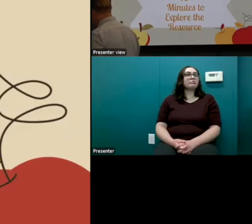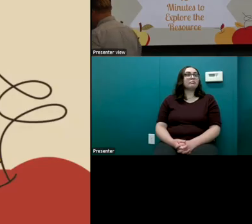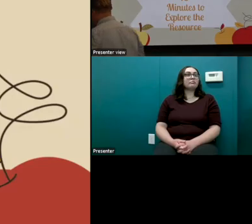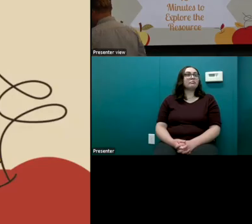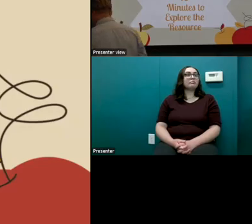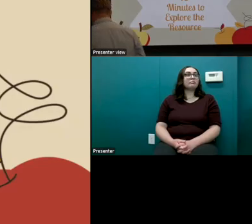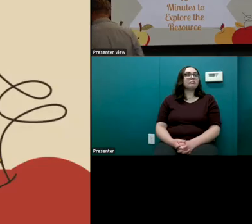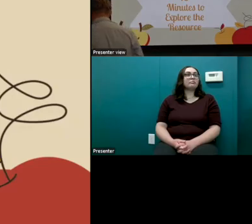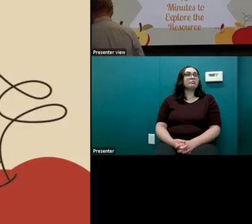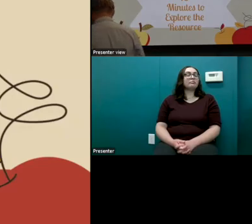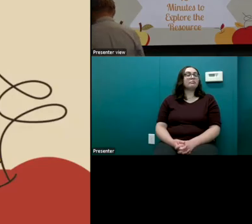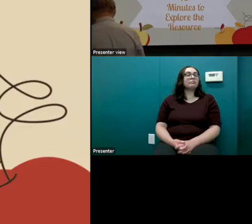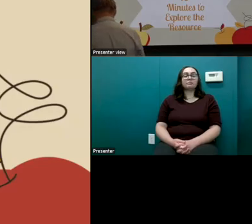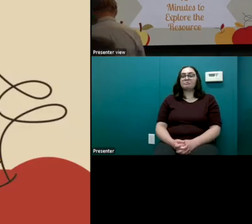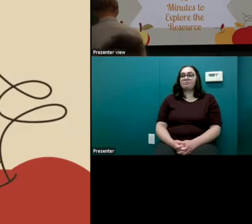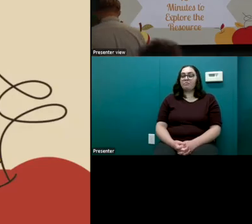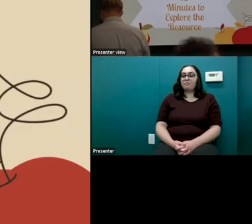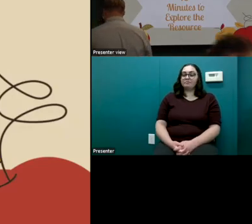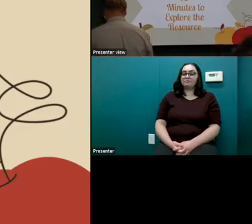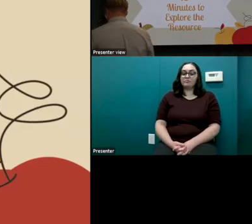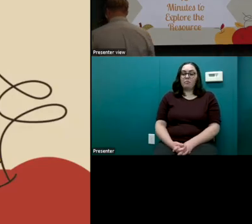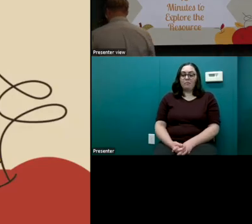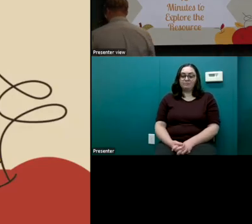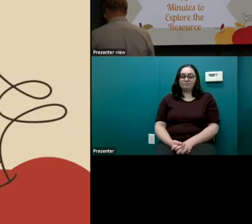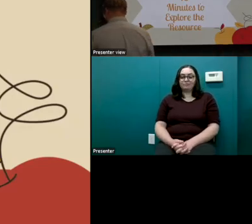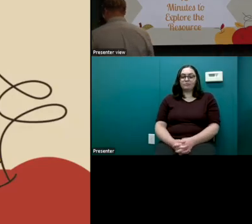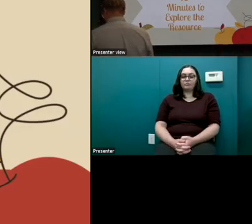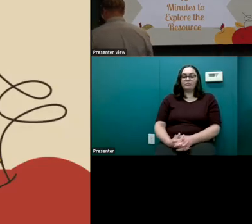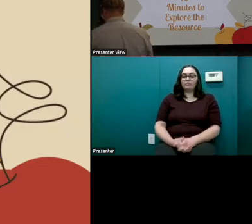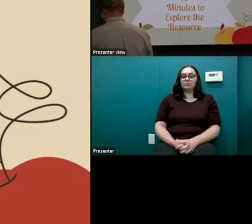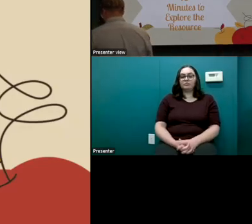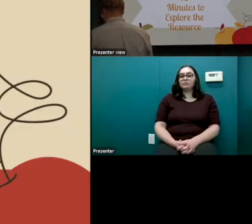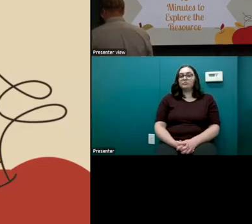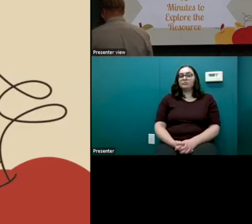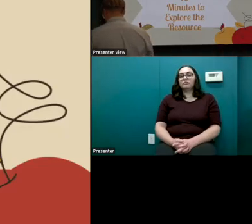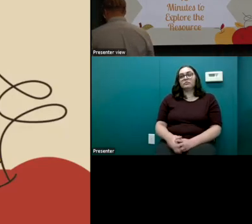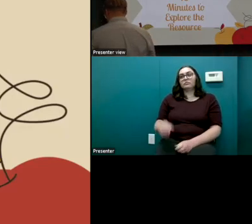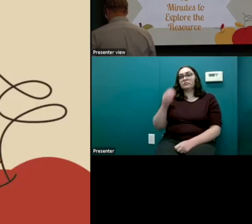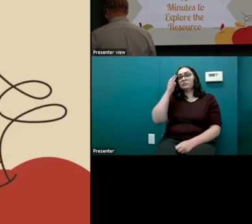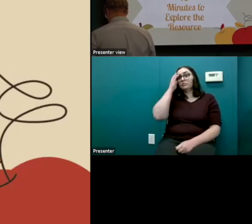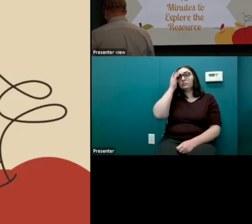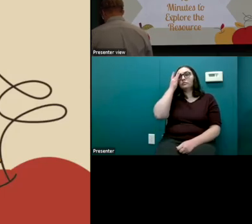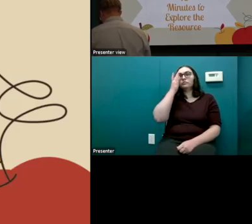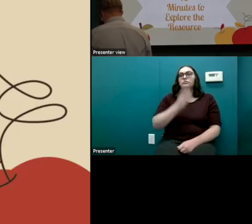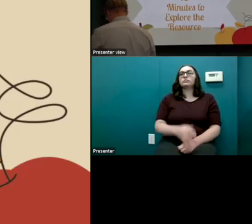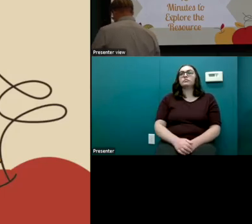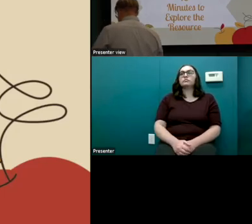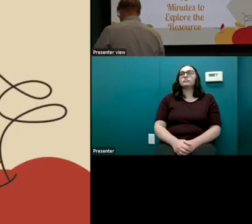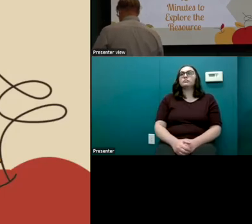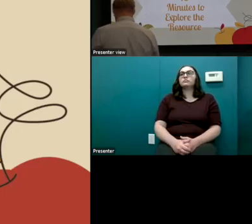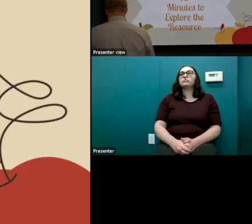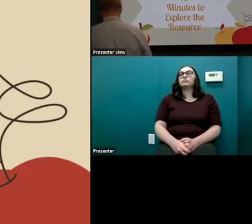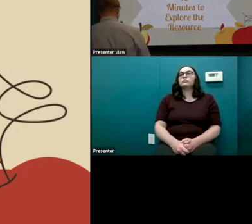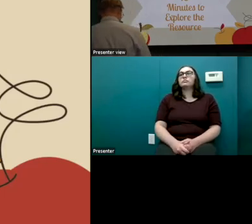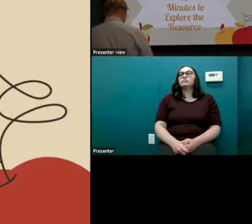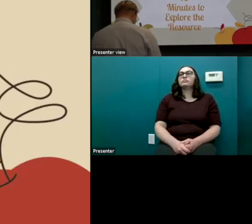Okay, great. Put your USB and then turn it on and then it should go forward. Thank you.